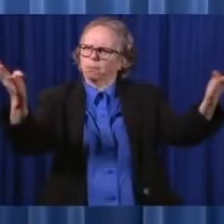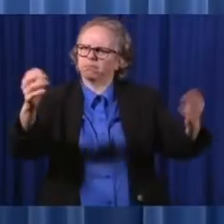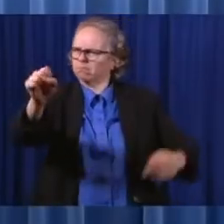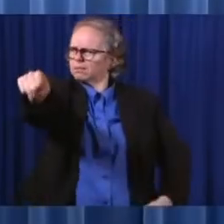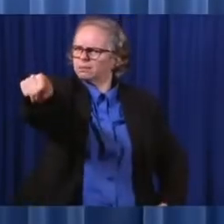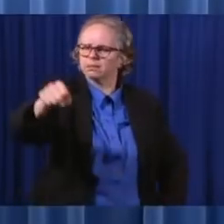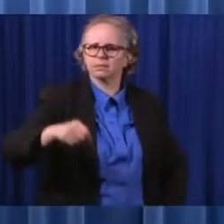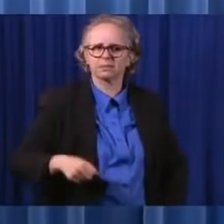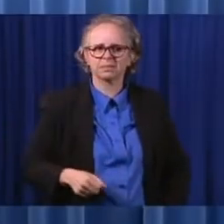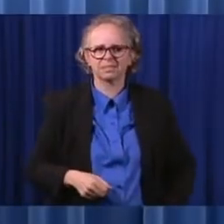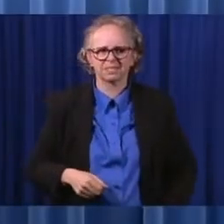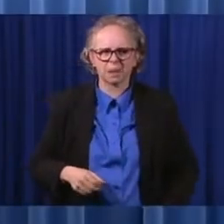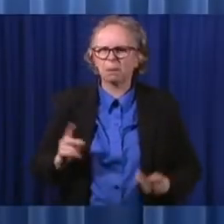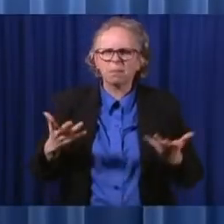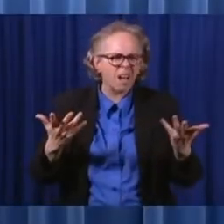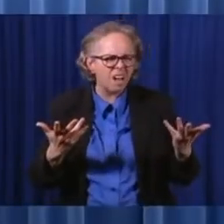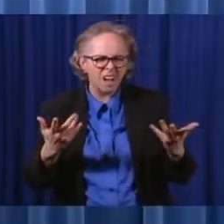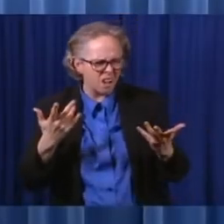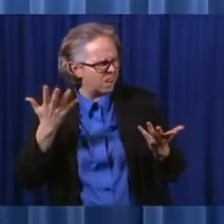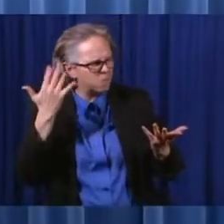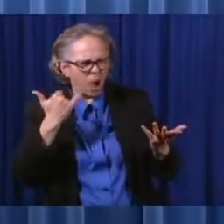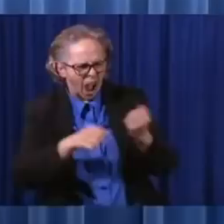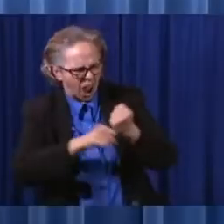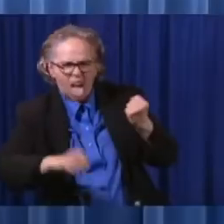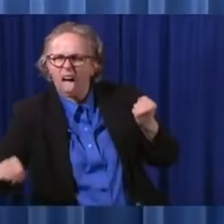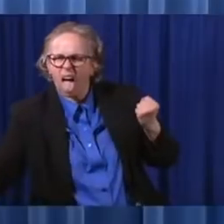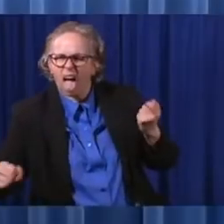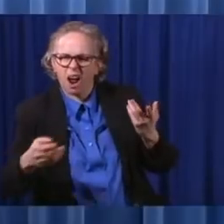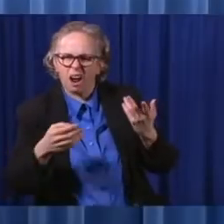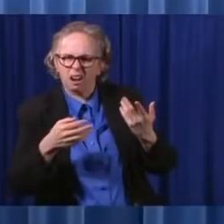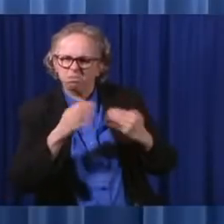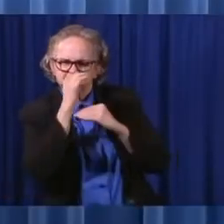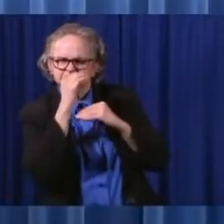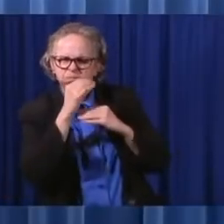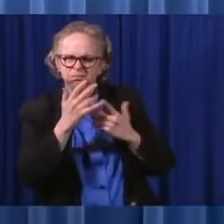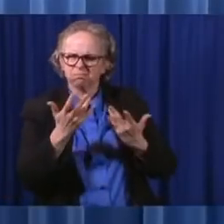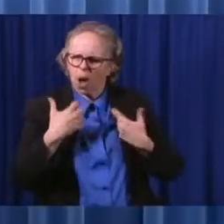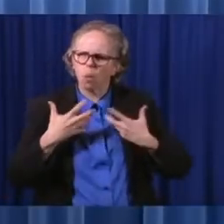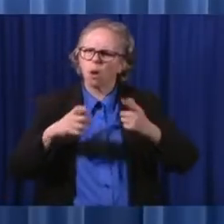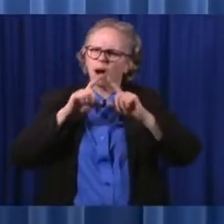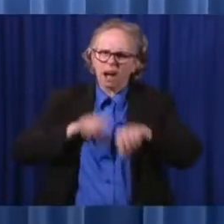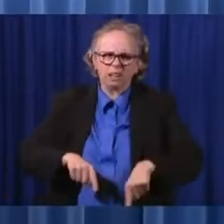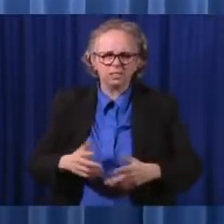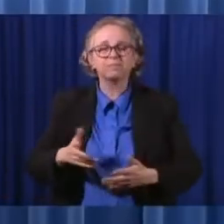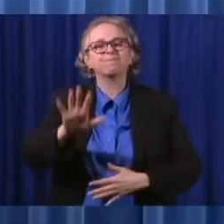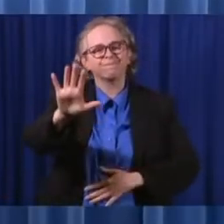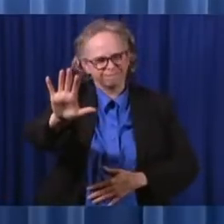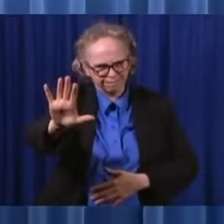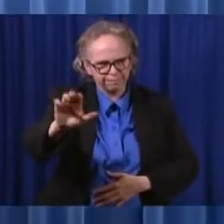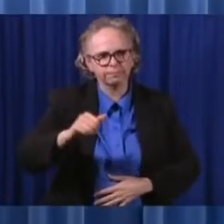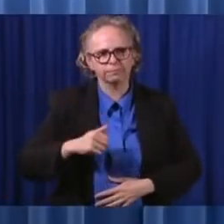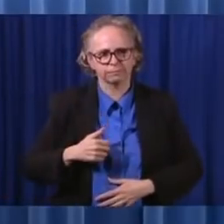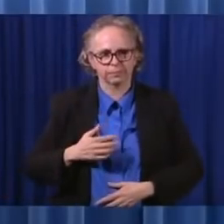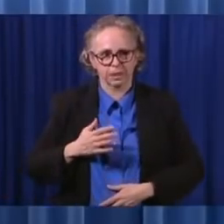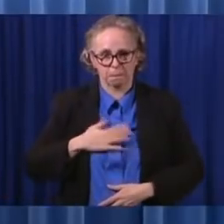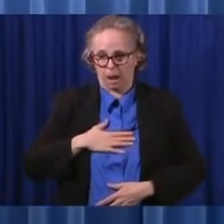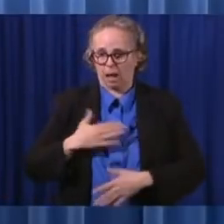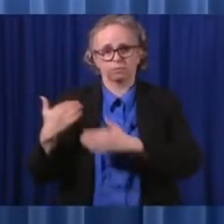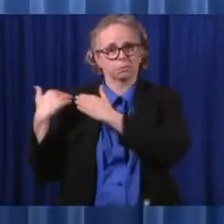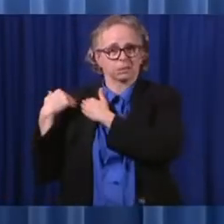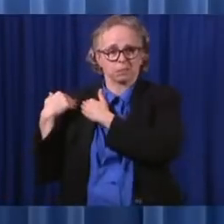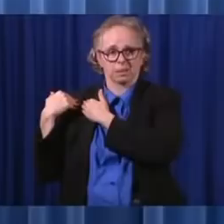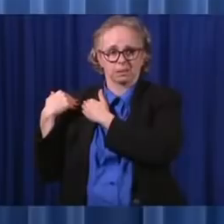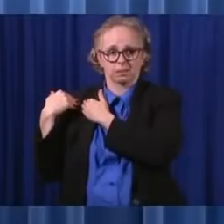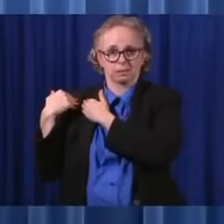Why aren't you doing that? And I want to address that. And I want to address my obligation as governor of the state of Ohio.